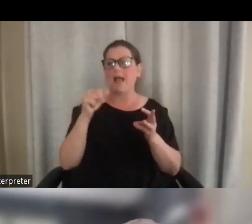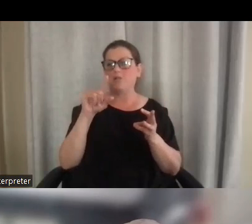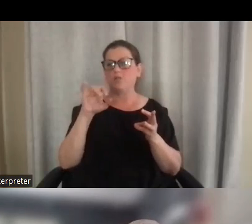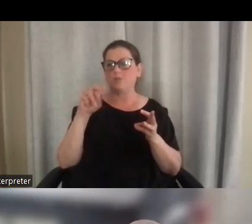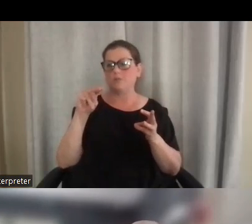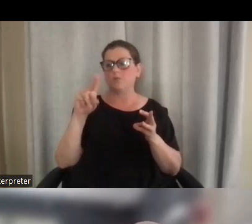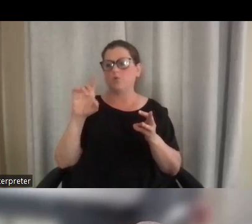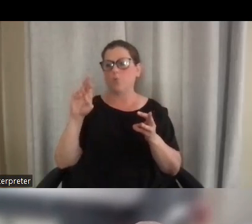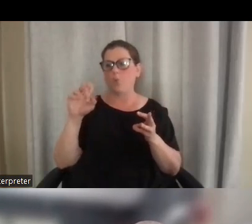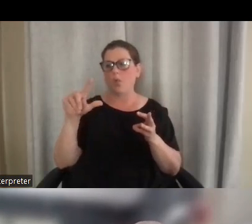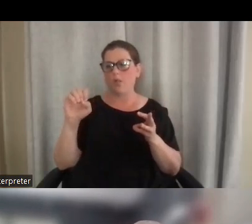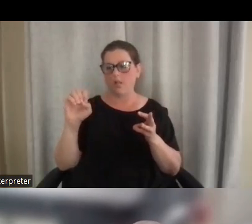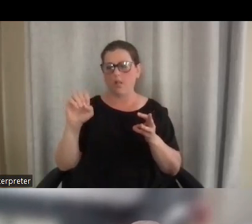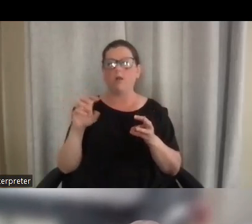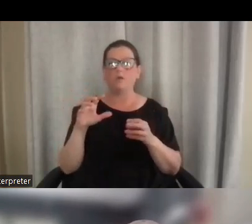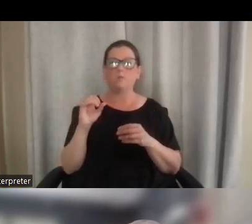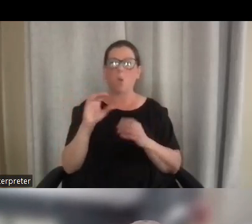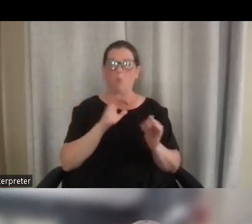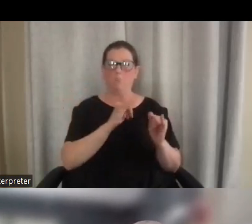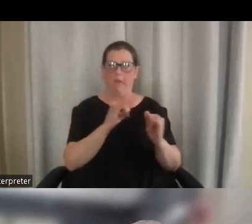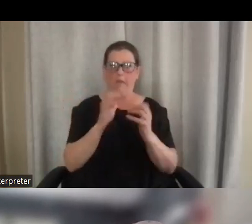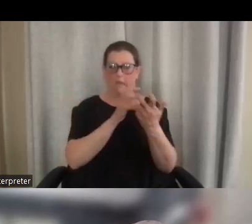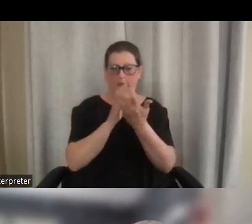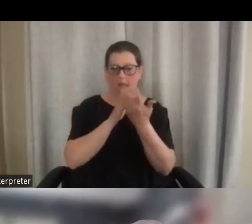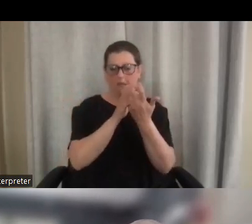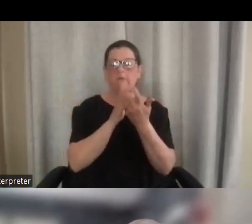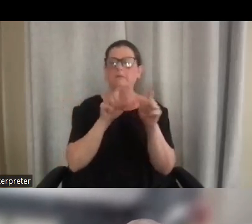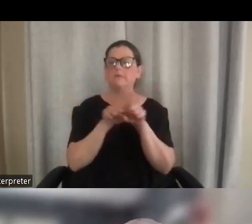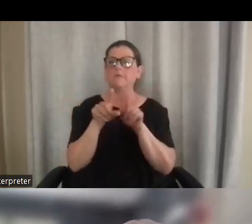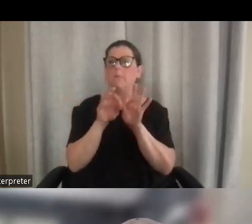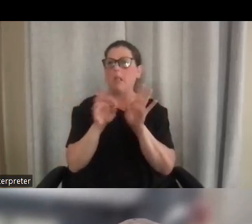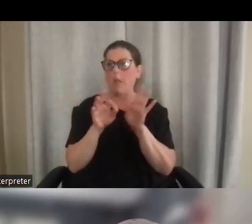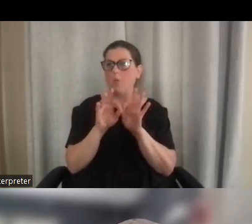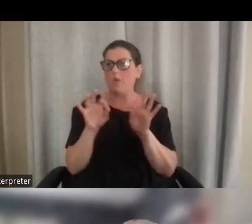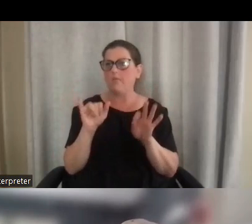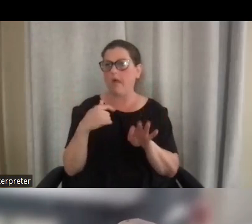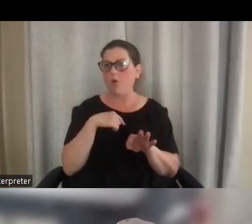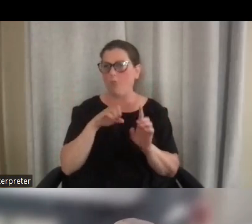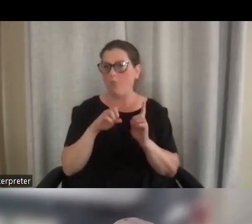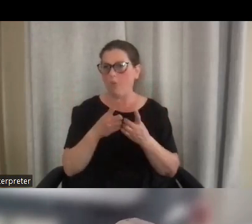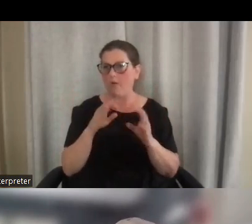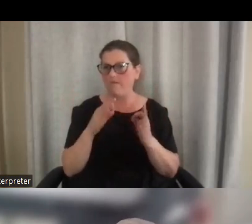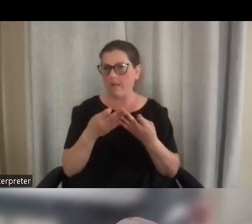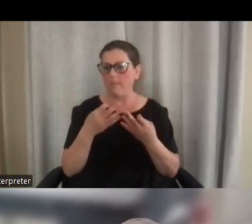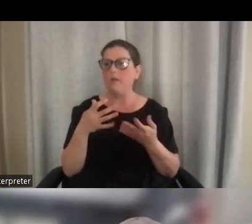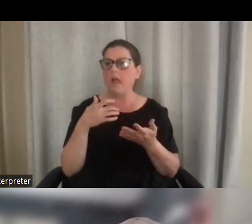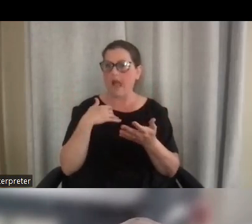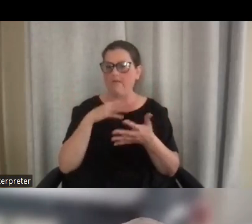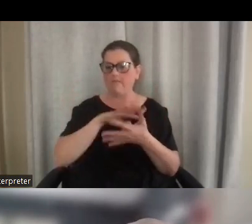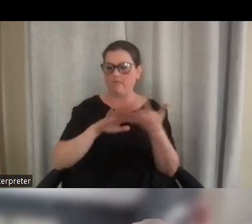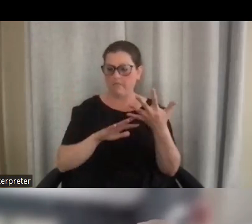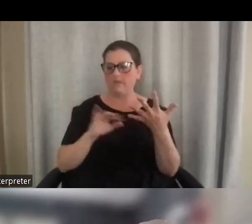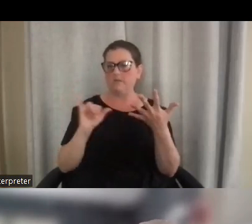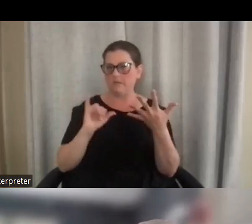to mirror the same languages also that our Department of Family and Medical Leave has the online application in those 5 languages as